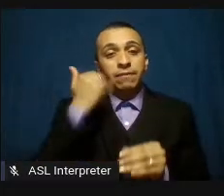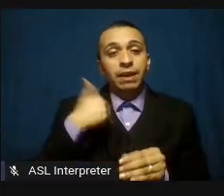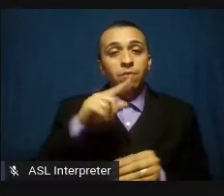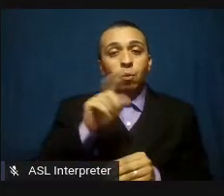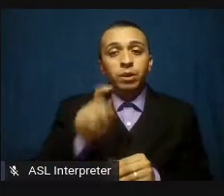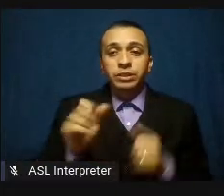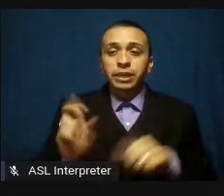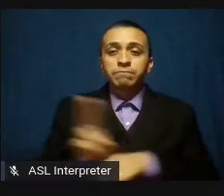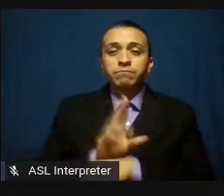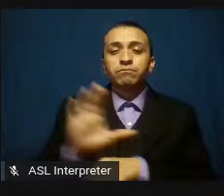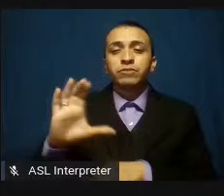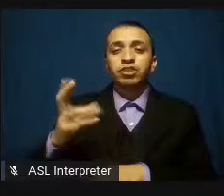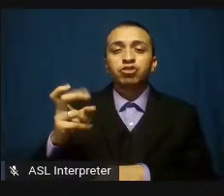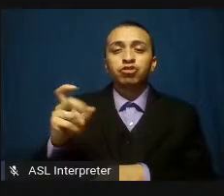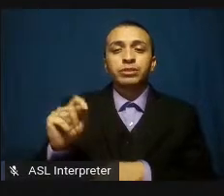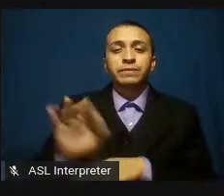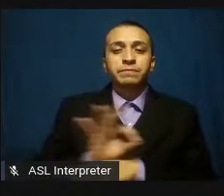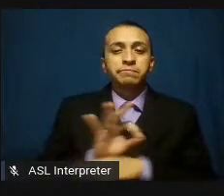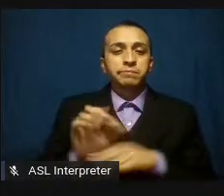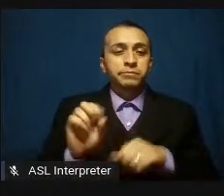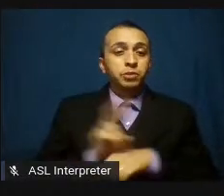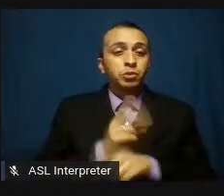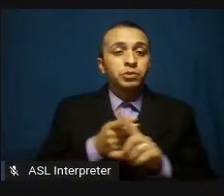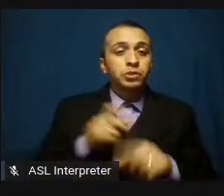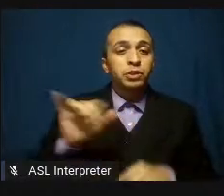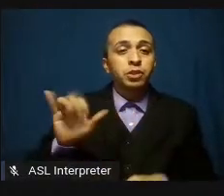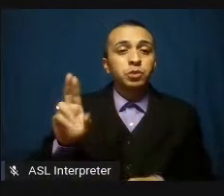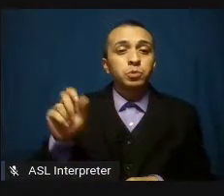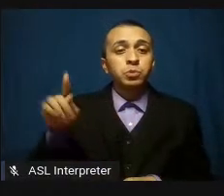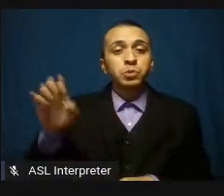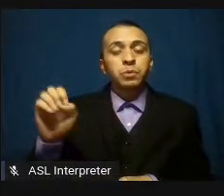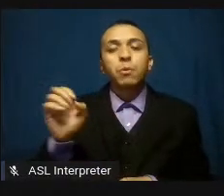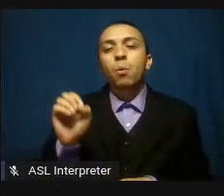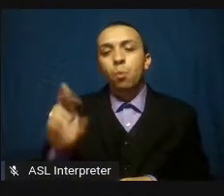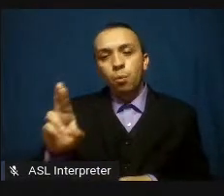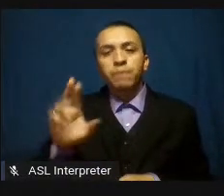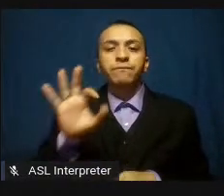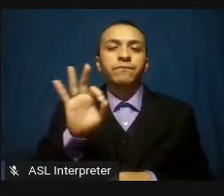our YouTube or in Facebook, and we'll get to the questions at the end.